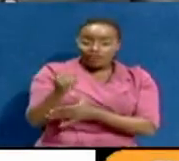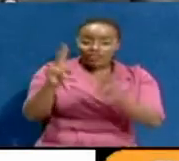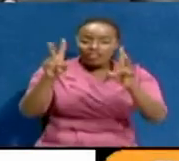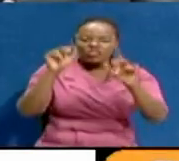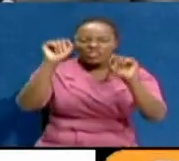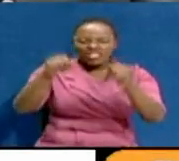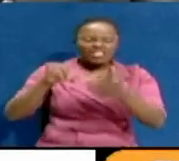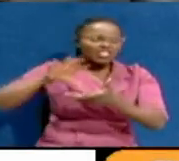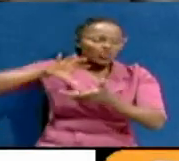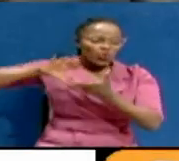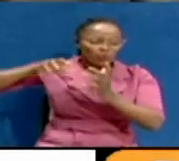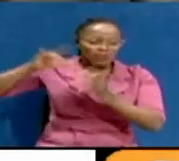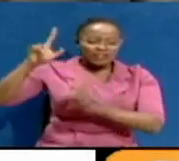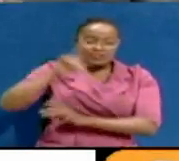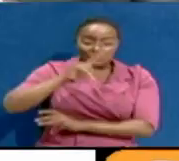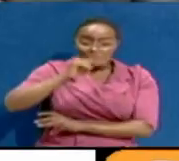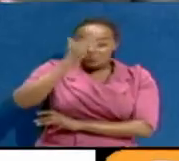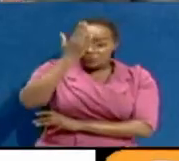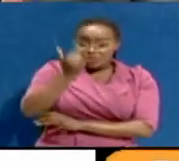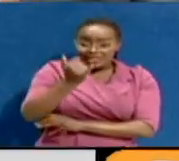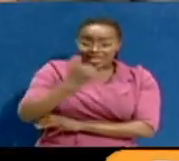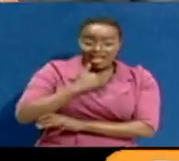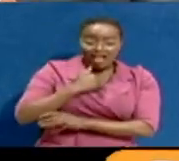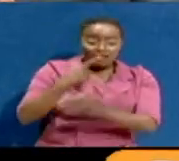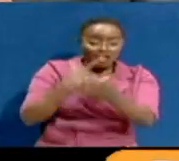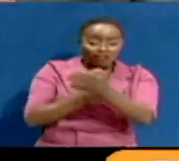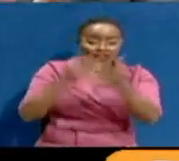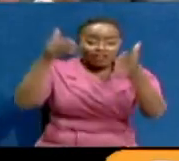thing is quite complex, because remember that there's